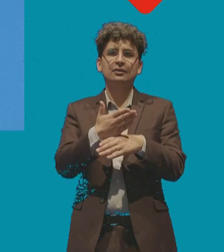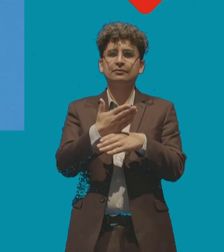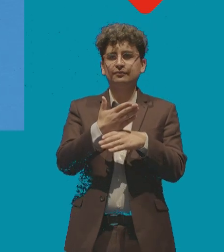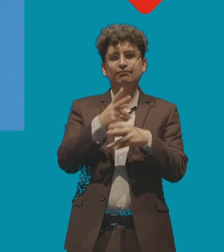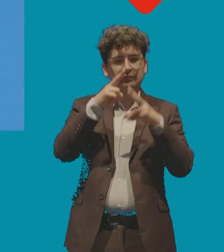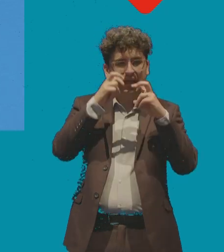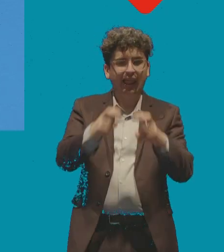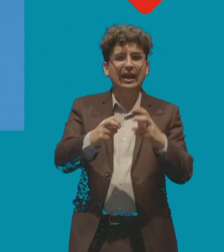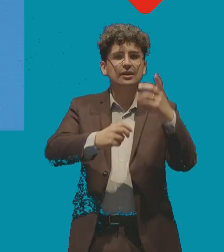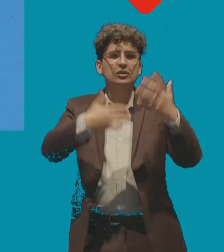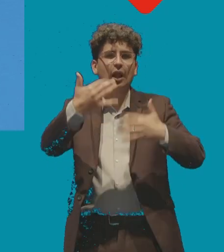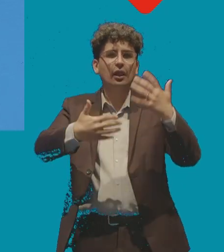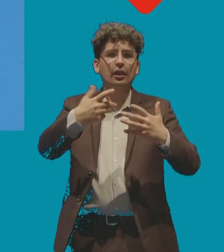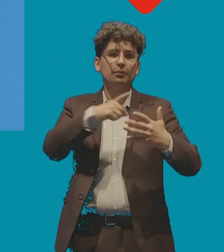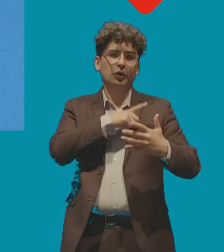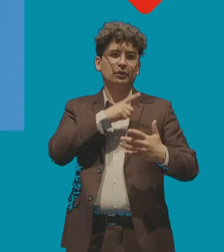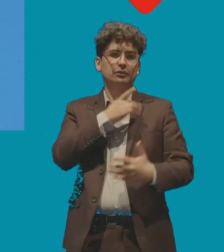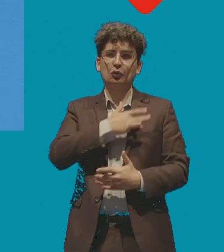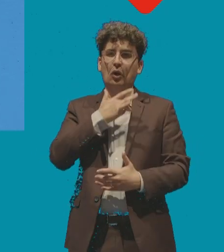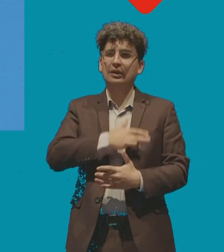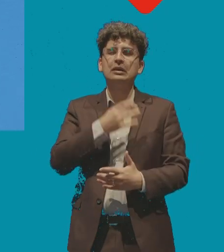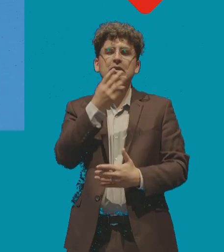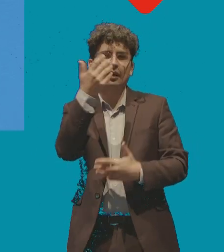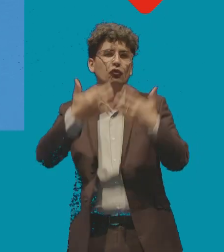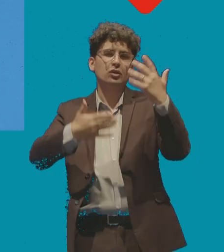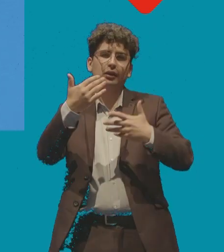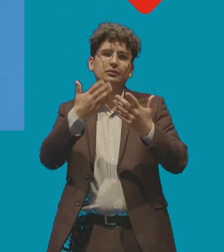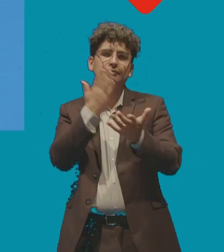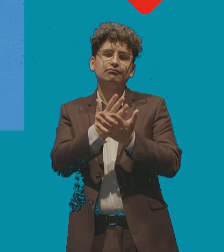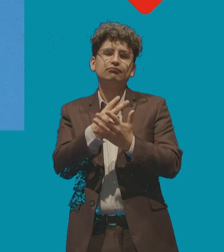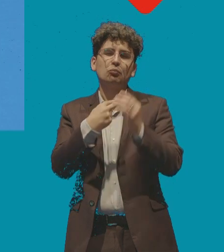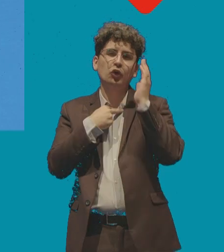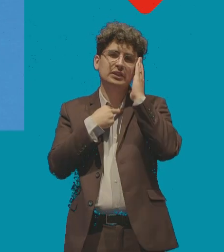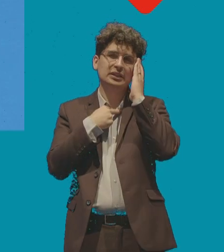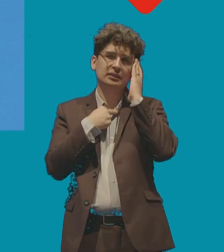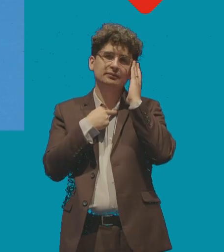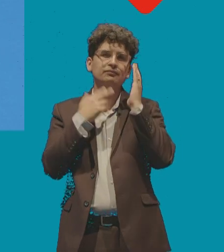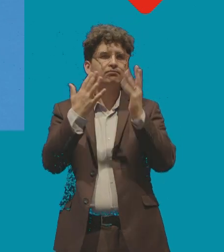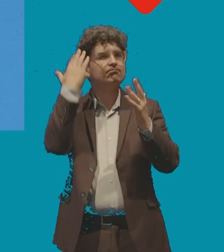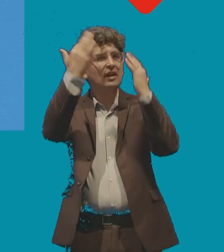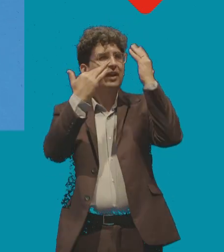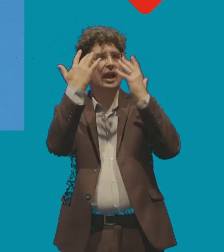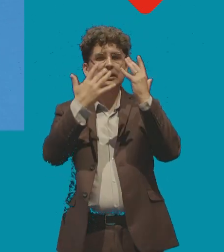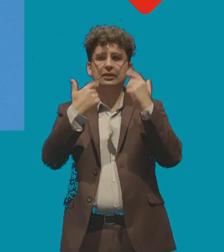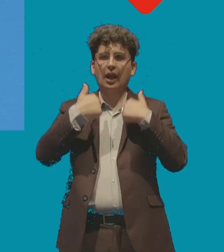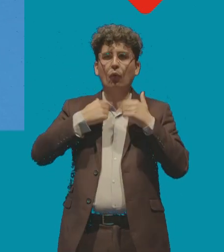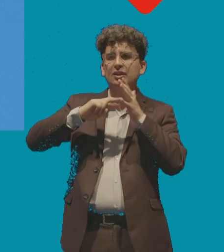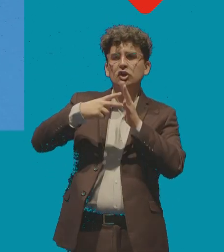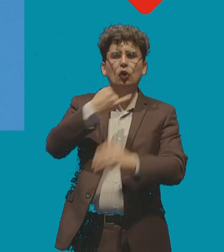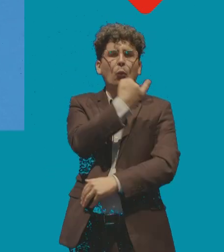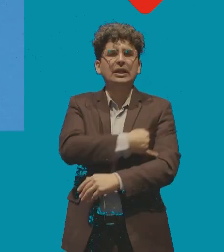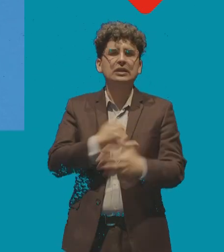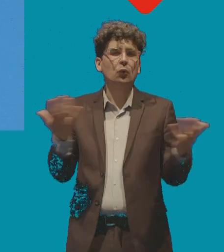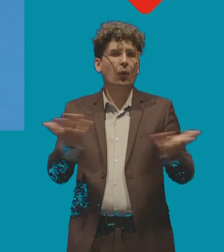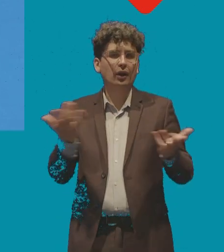the results. Because speaking frankly, some results were disappointing. We need to reflect on where our organisational weaknesses are and